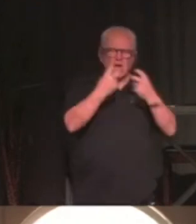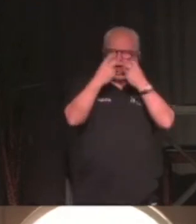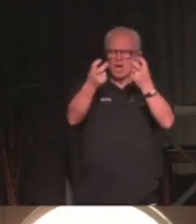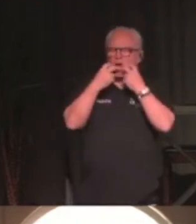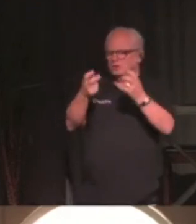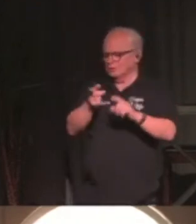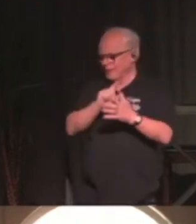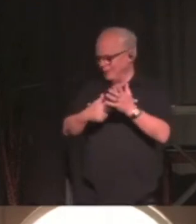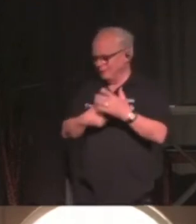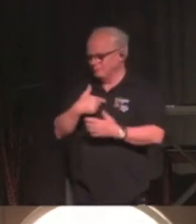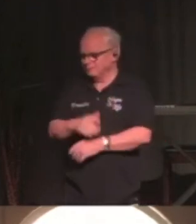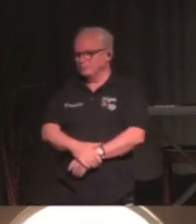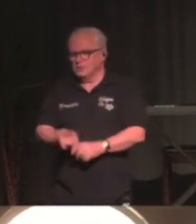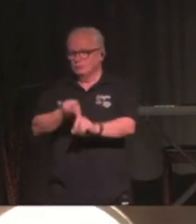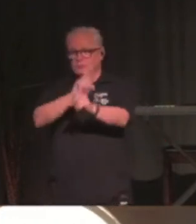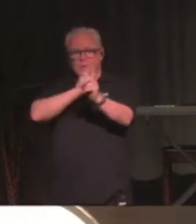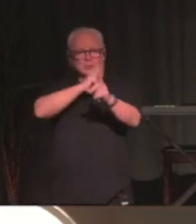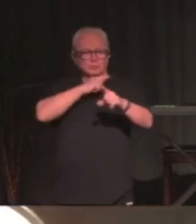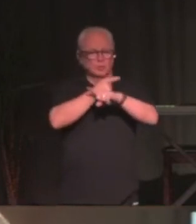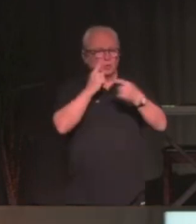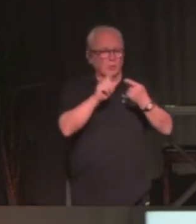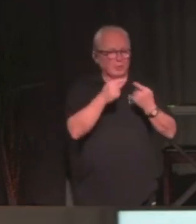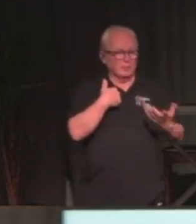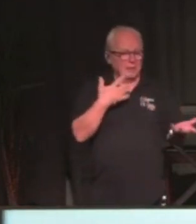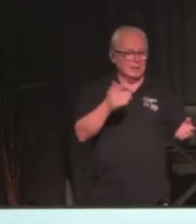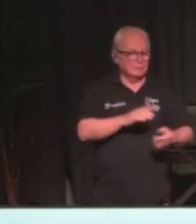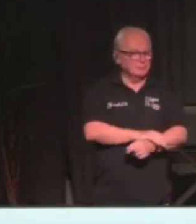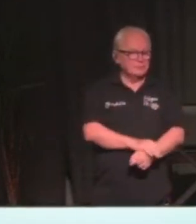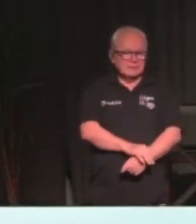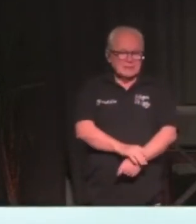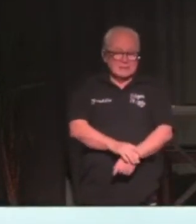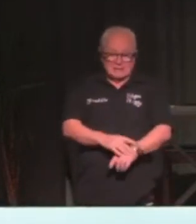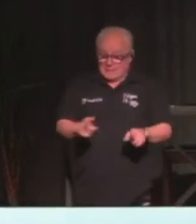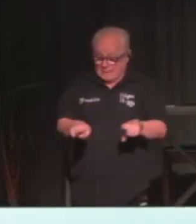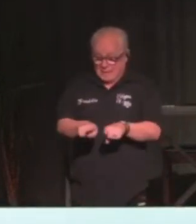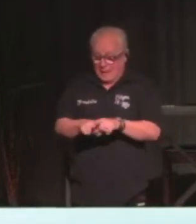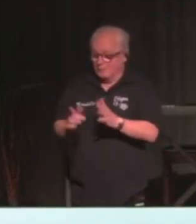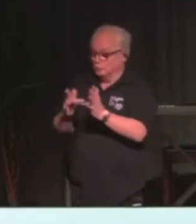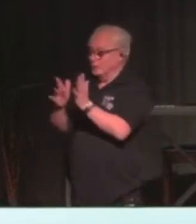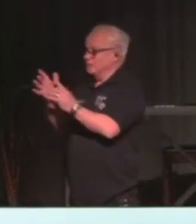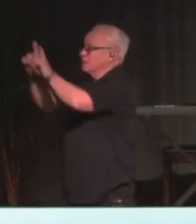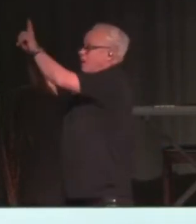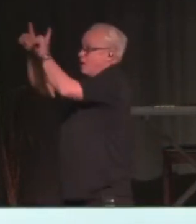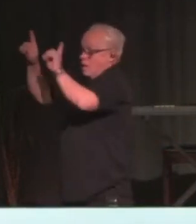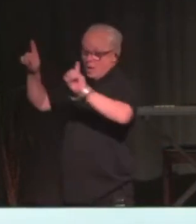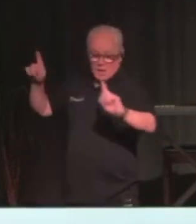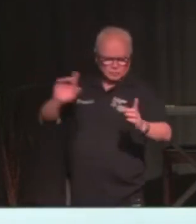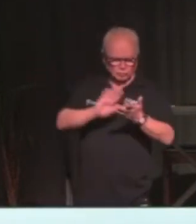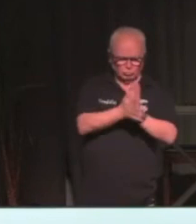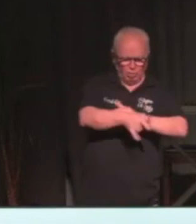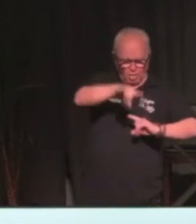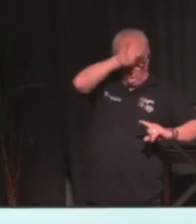at me. Come on, talk to me. And so that he came to destroy the works of the planet Earth